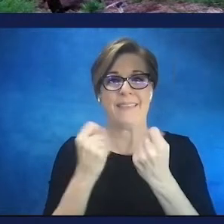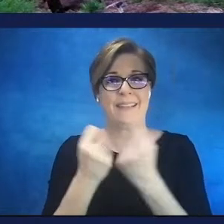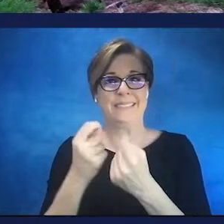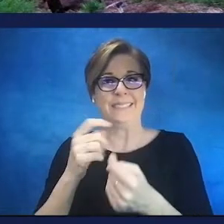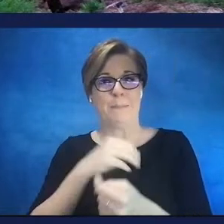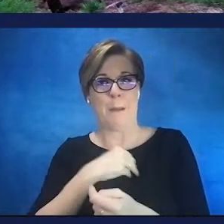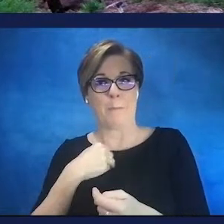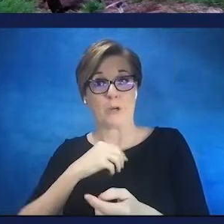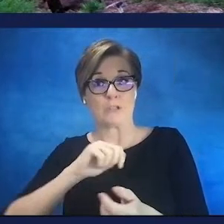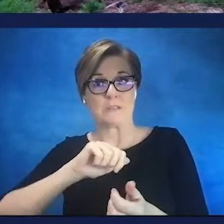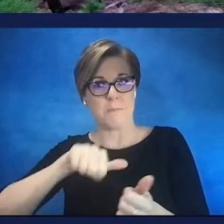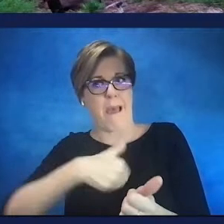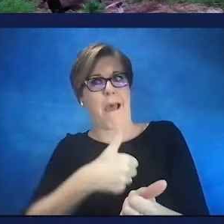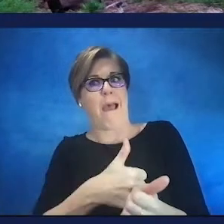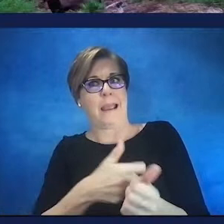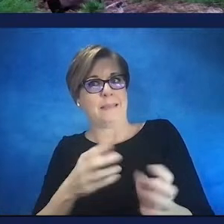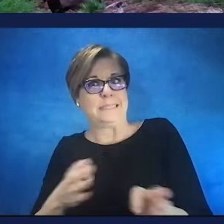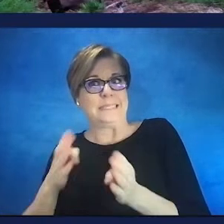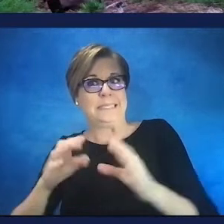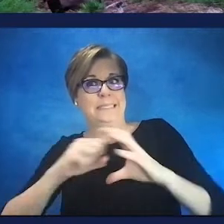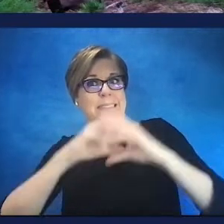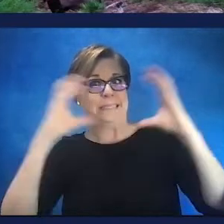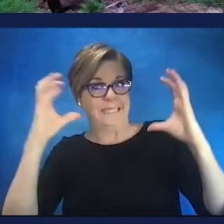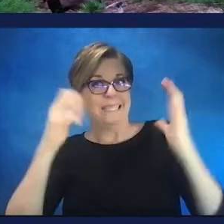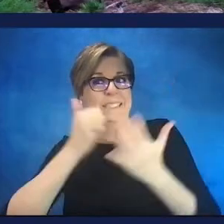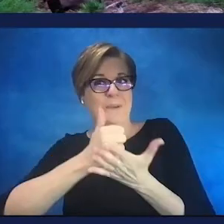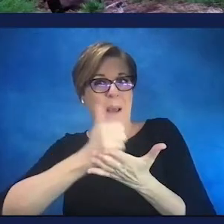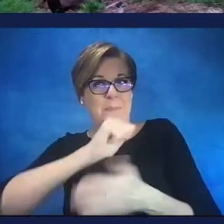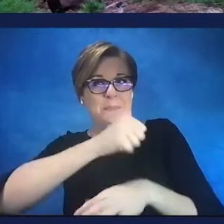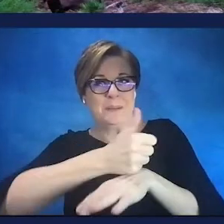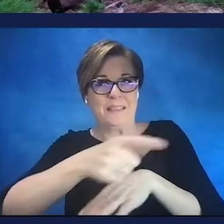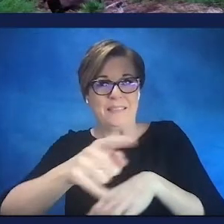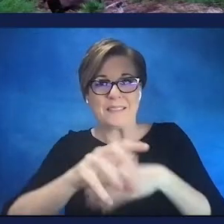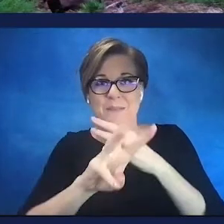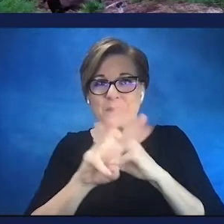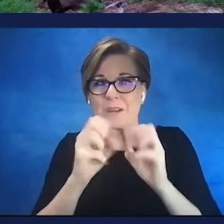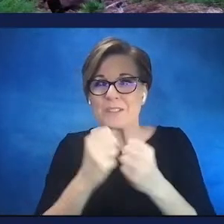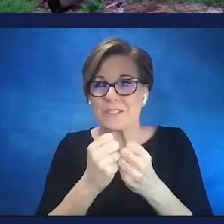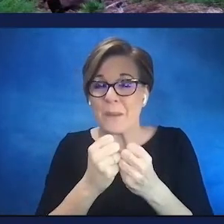members behind the scenes that made this workshop possible. So from